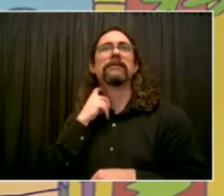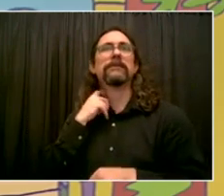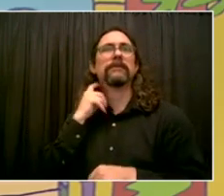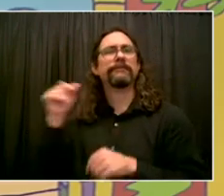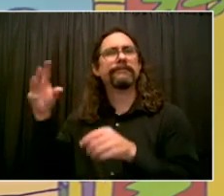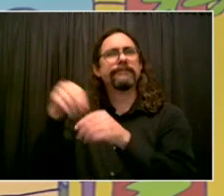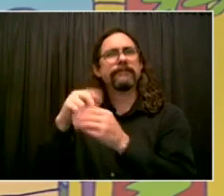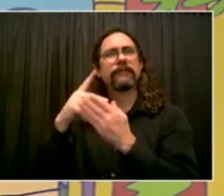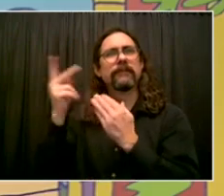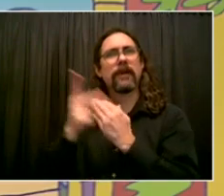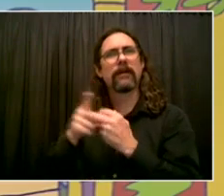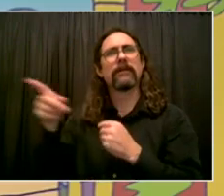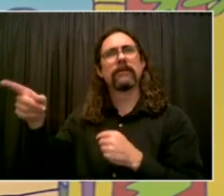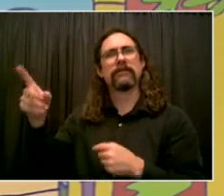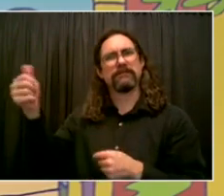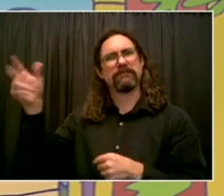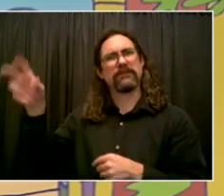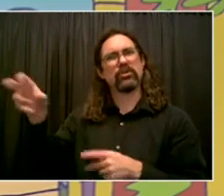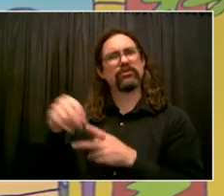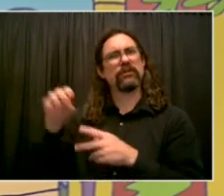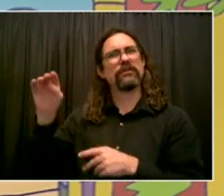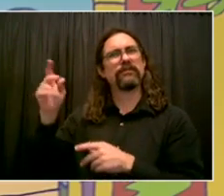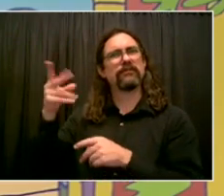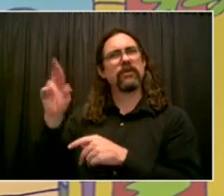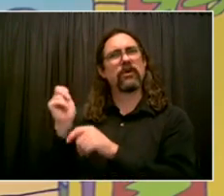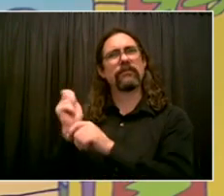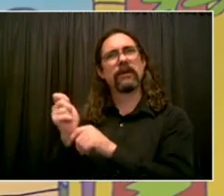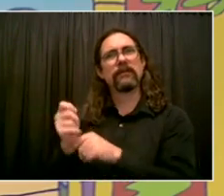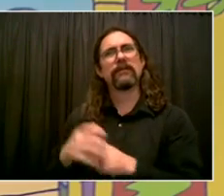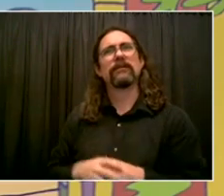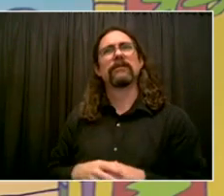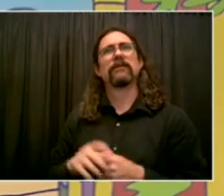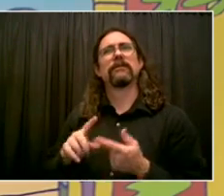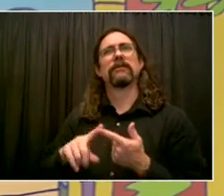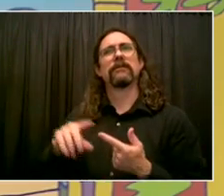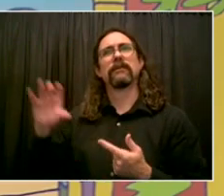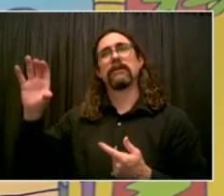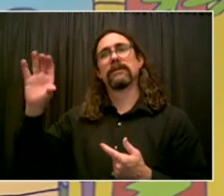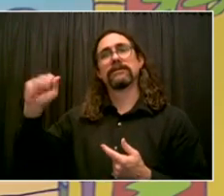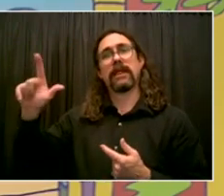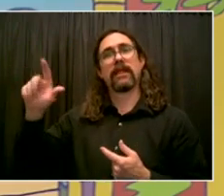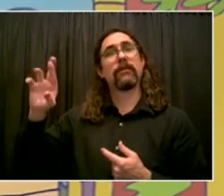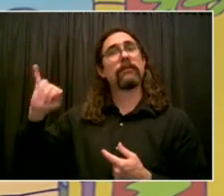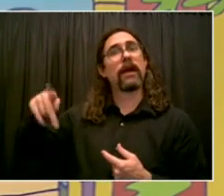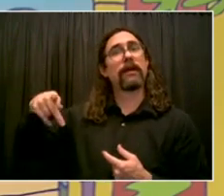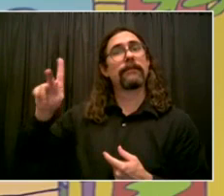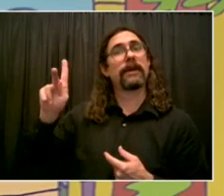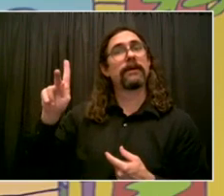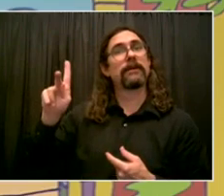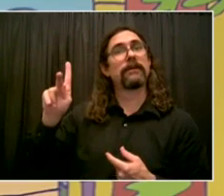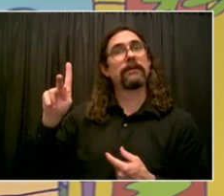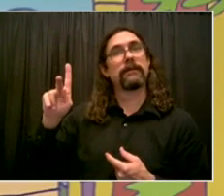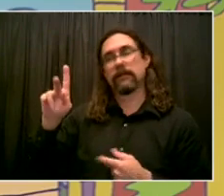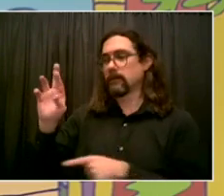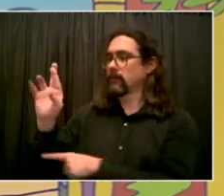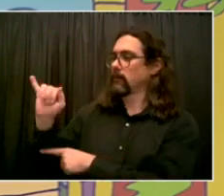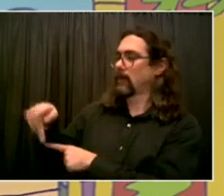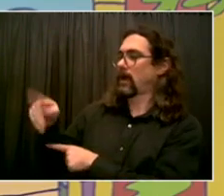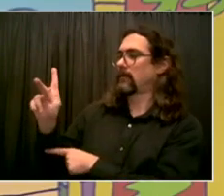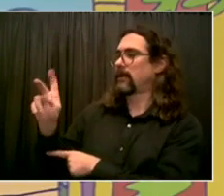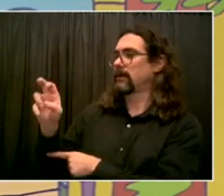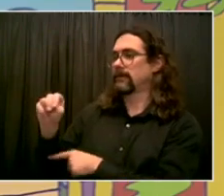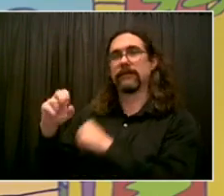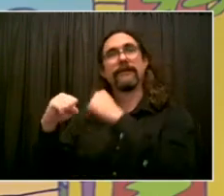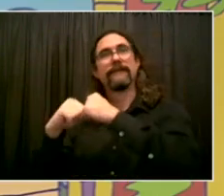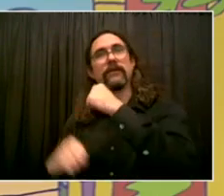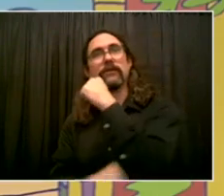been involved. Cal Ripken Foundation, there's been great partnership, and Manhattan Borough President Gail Brewer, and I think she is with us now.